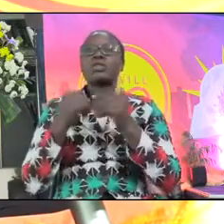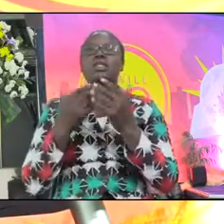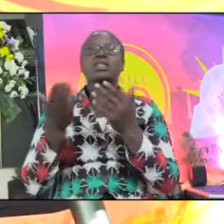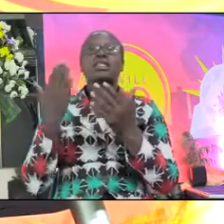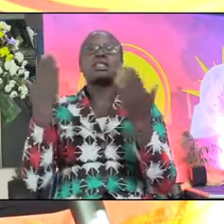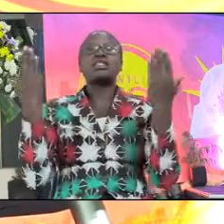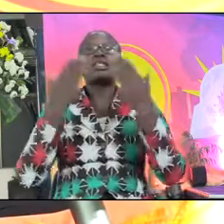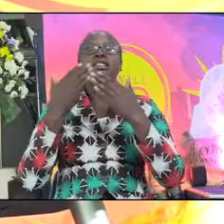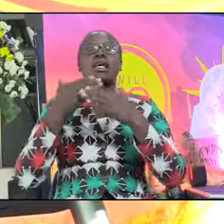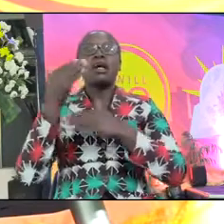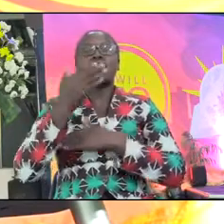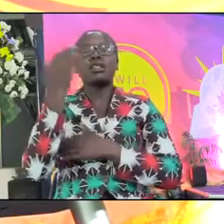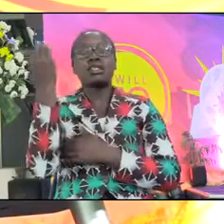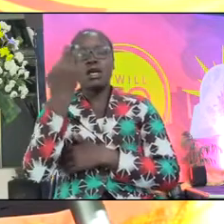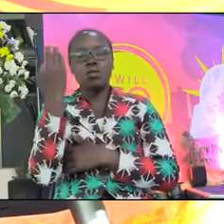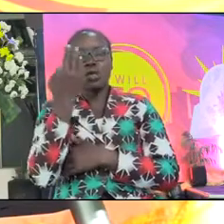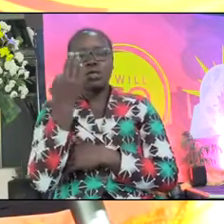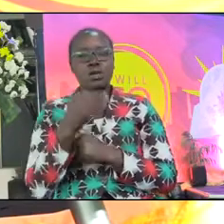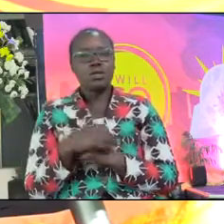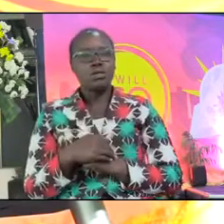night after the sermon.